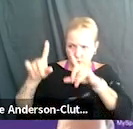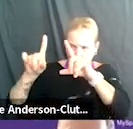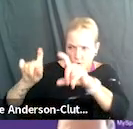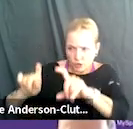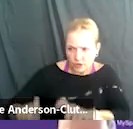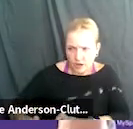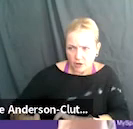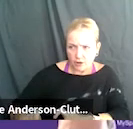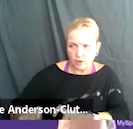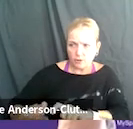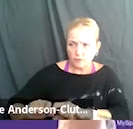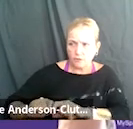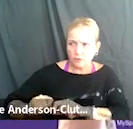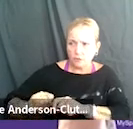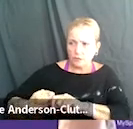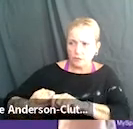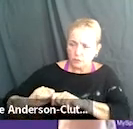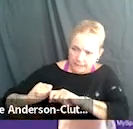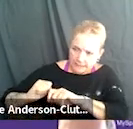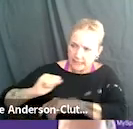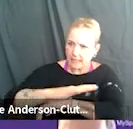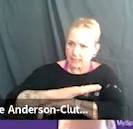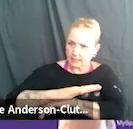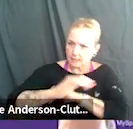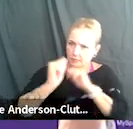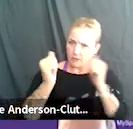CME credits or CPD credits. Is that correct?